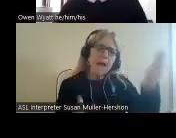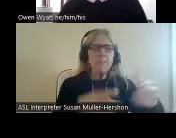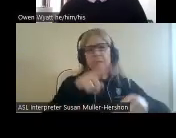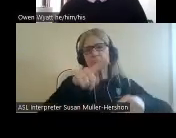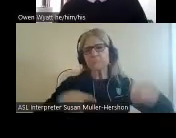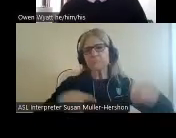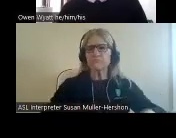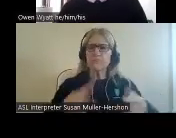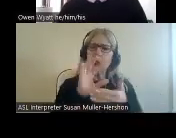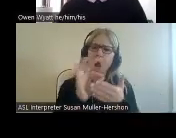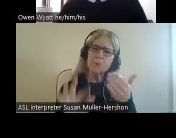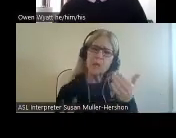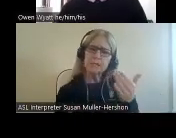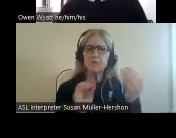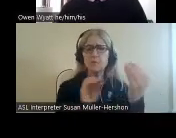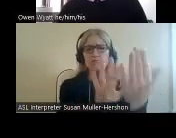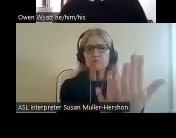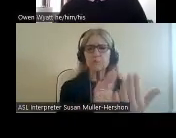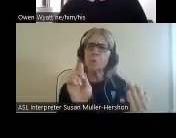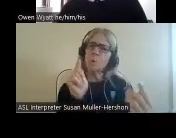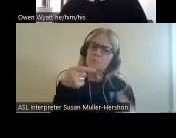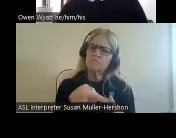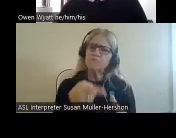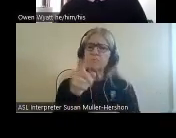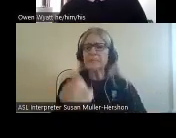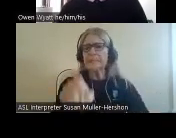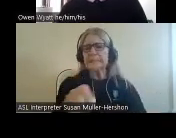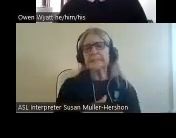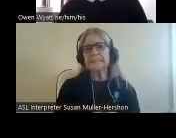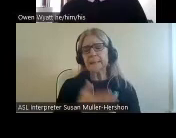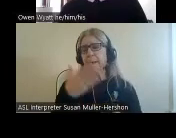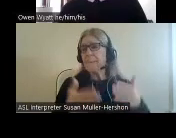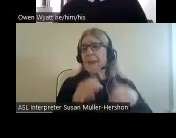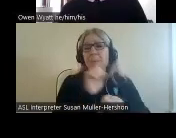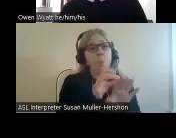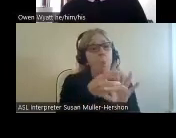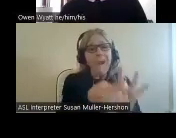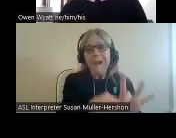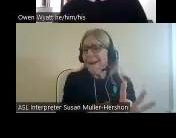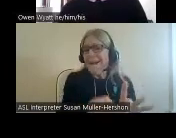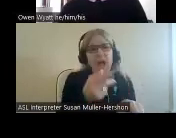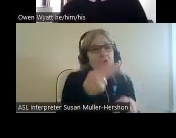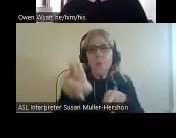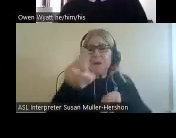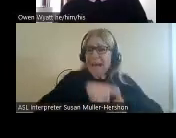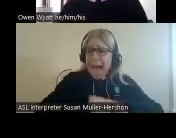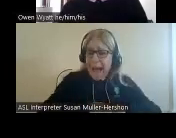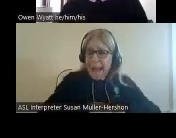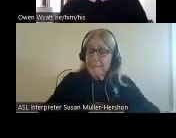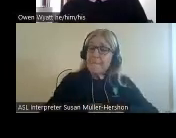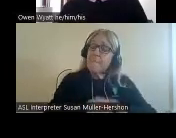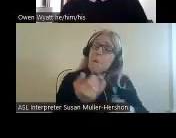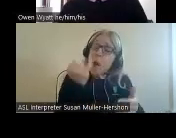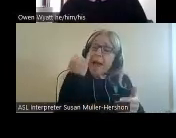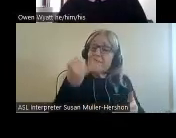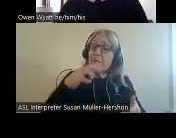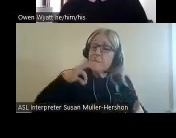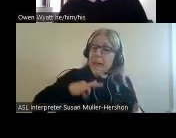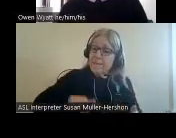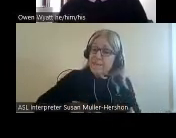to address your specific needs. We may work with you short term, or if you would benefit from